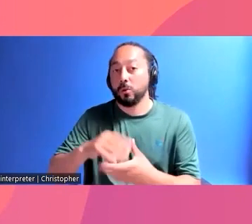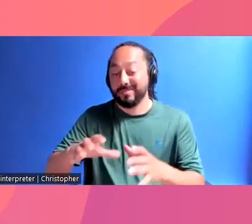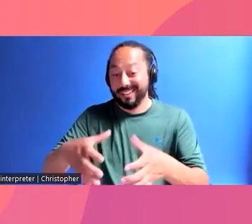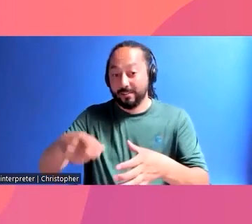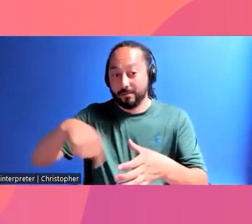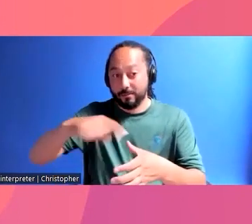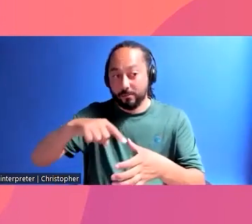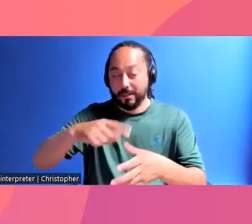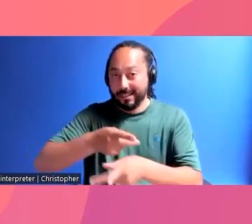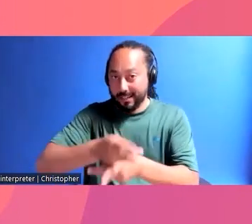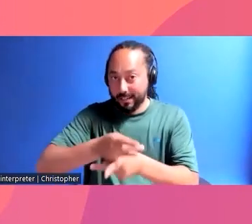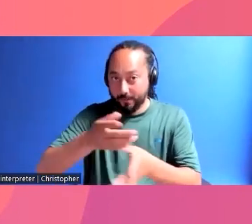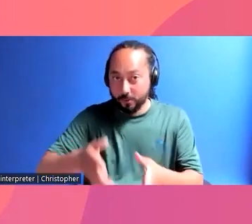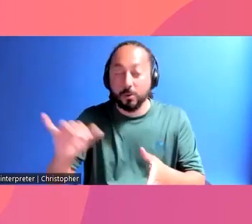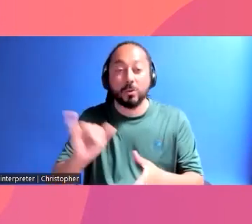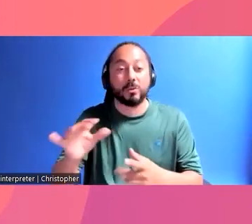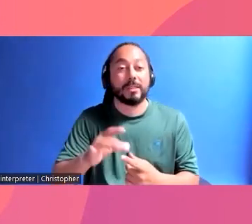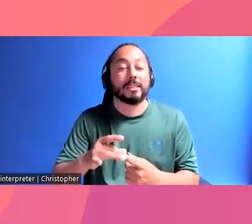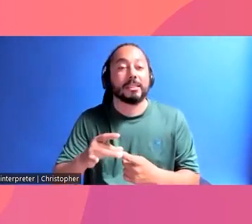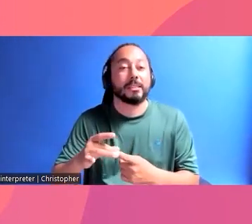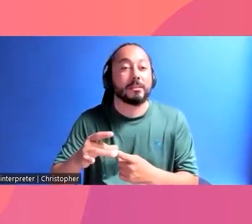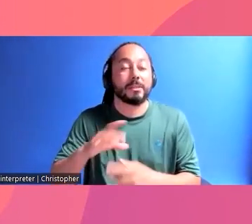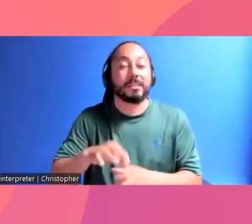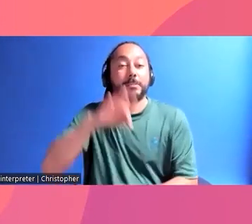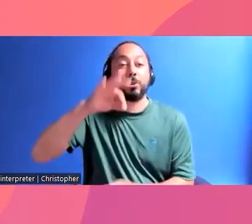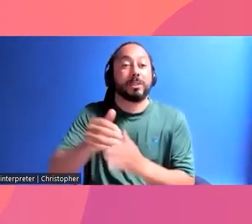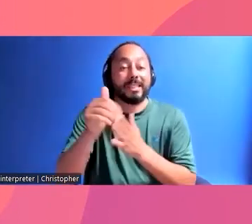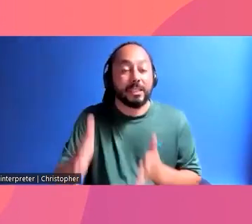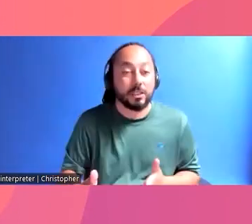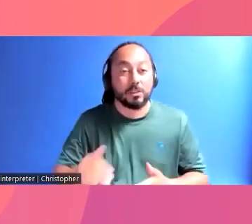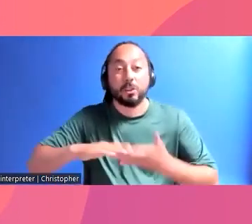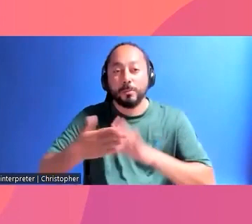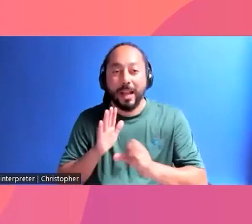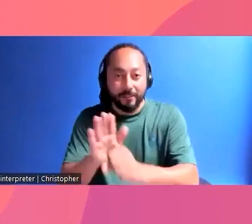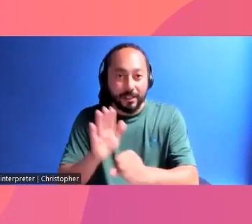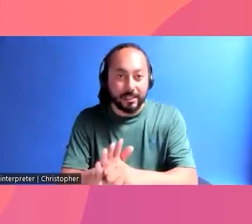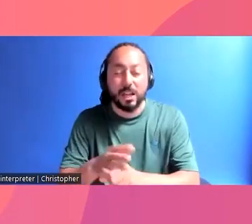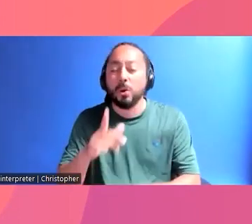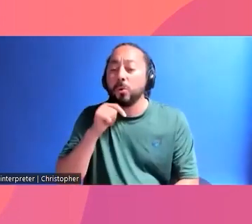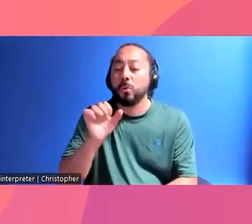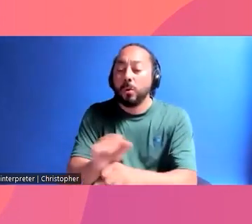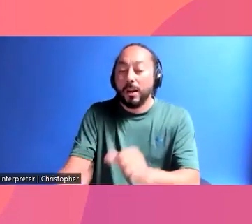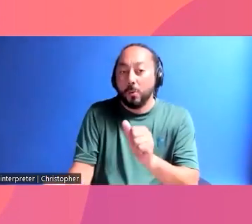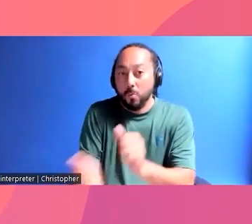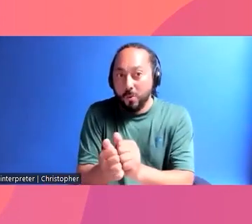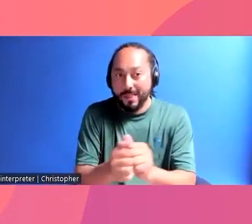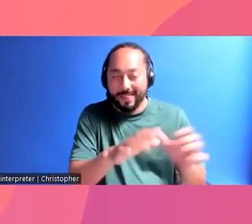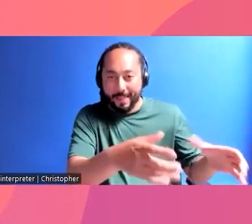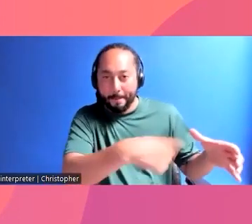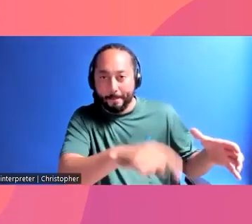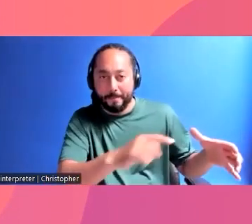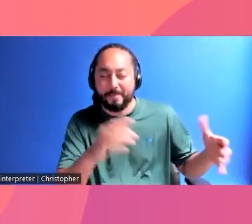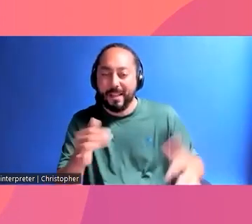advocates, spiritual leaders, and others working for and with Black communities who hold this expertise.